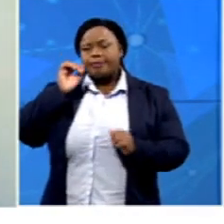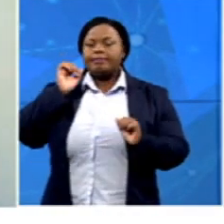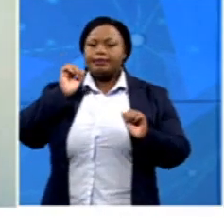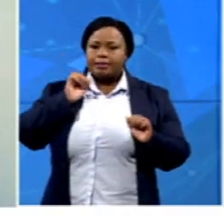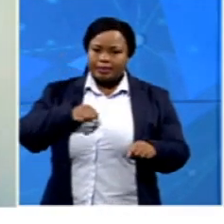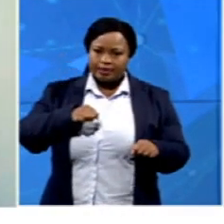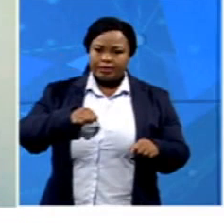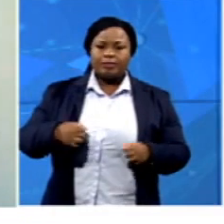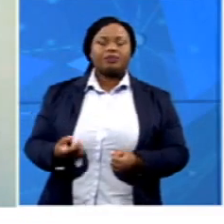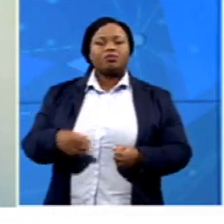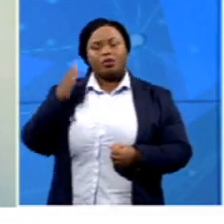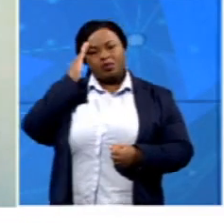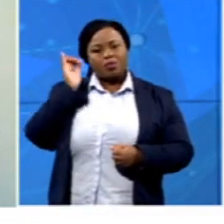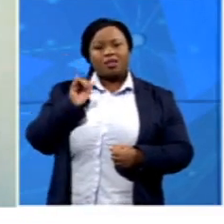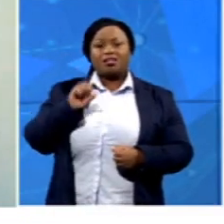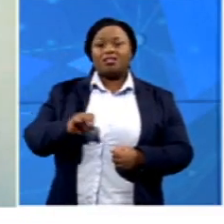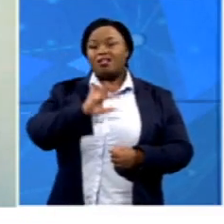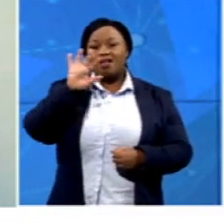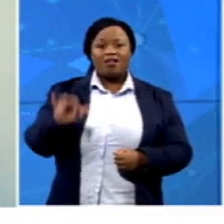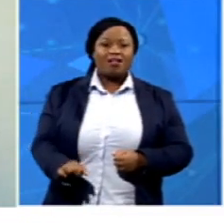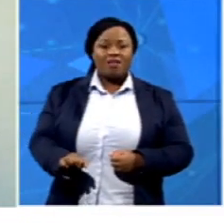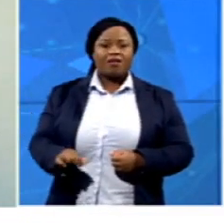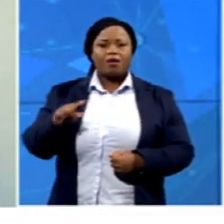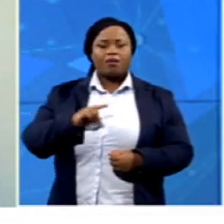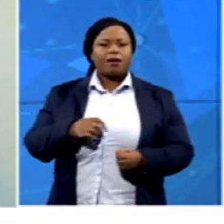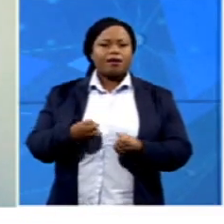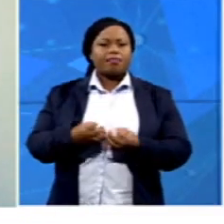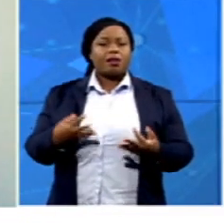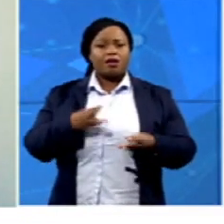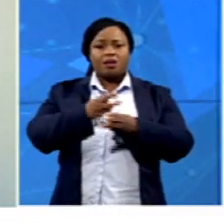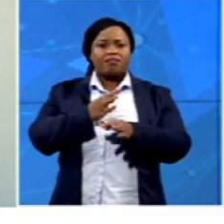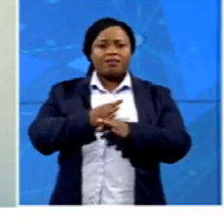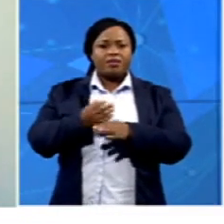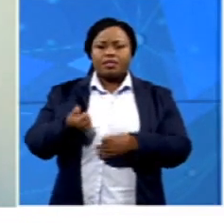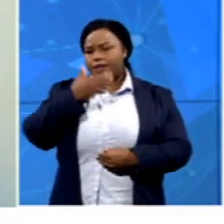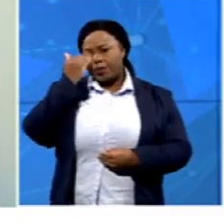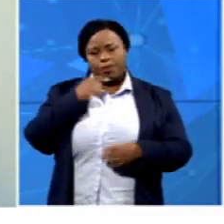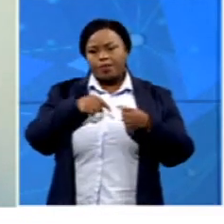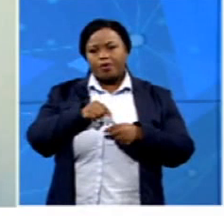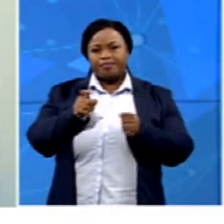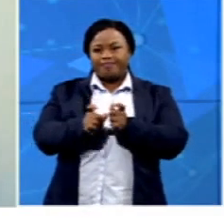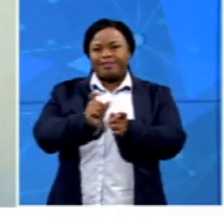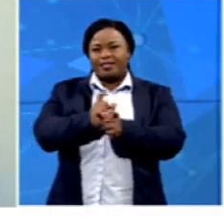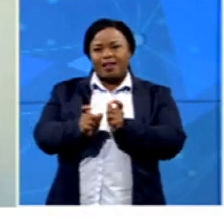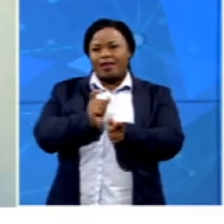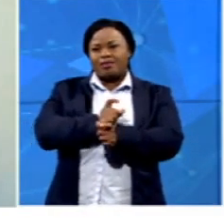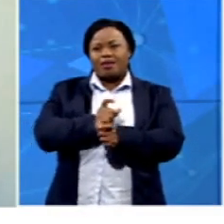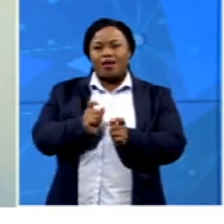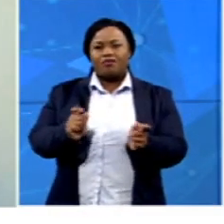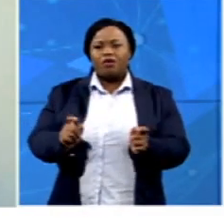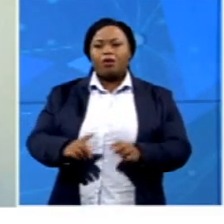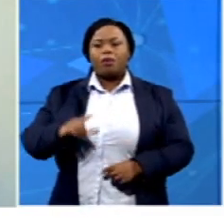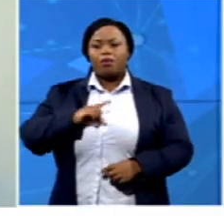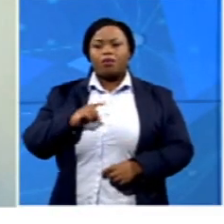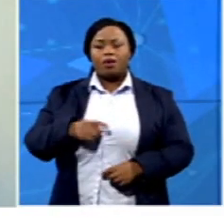and especially in South Africa, is that so many parents don't know about it. If we see